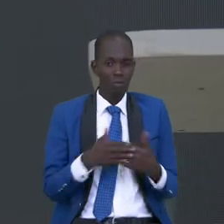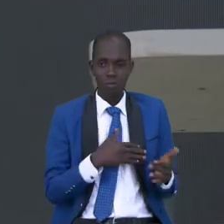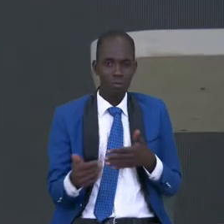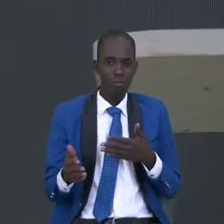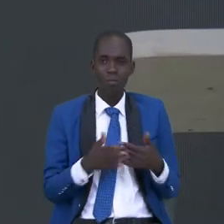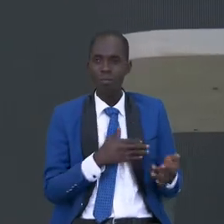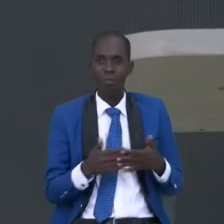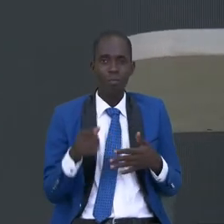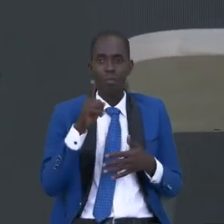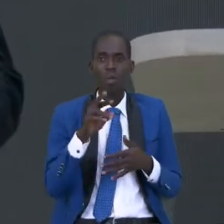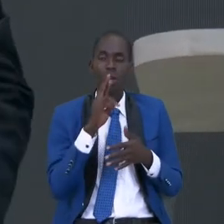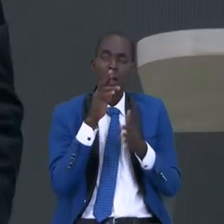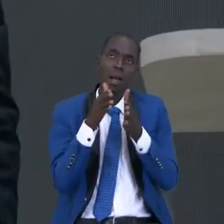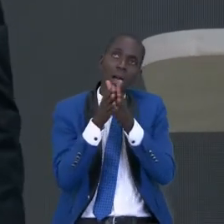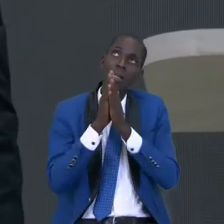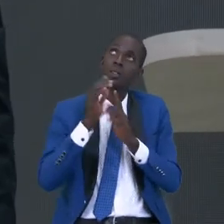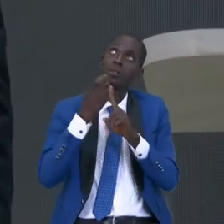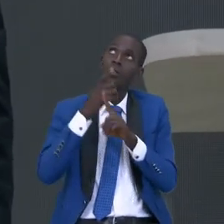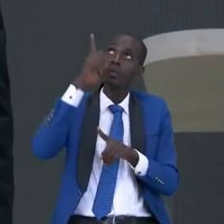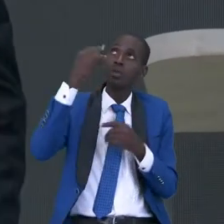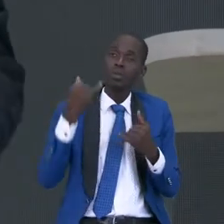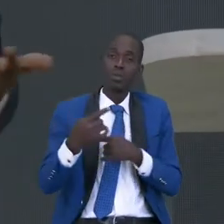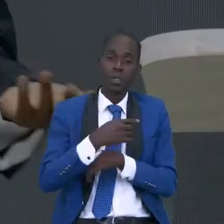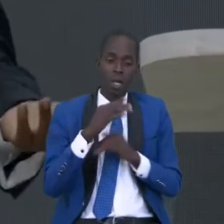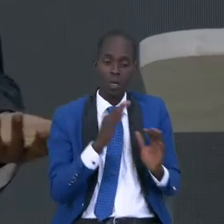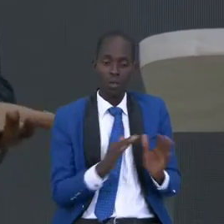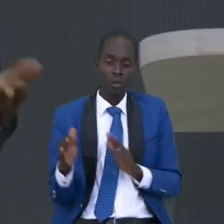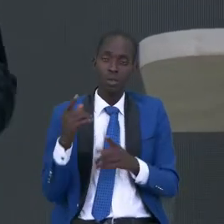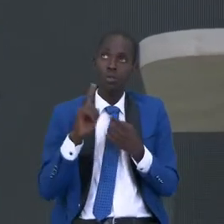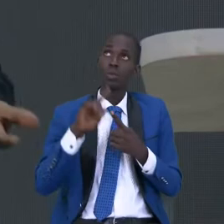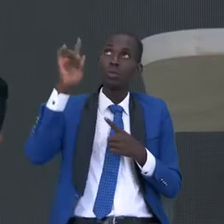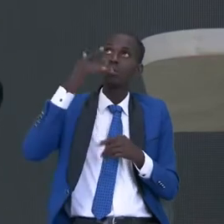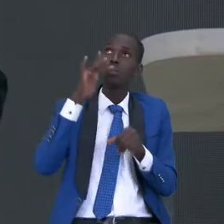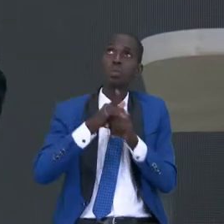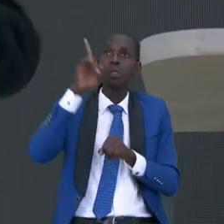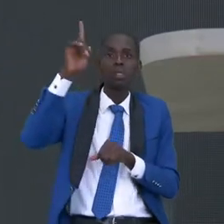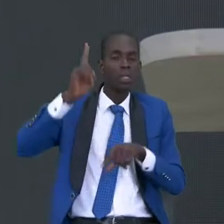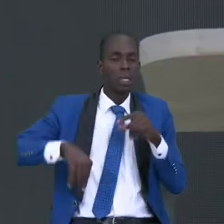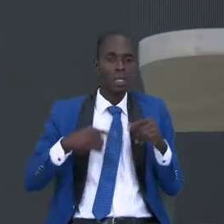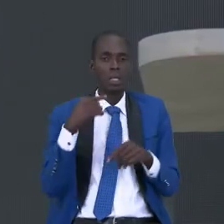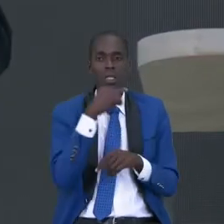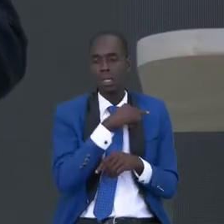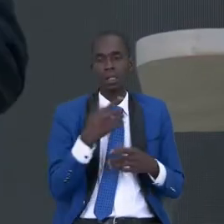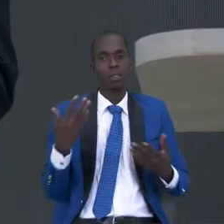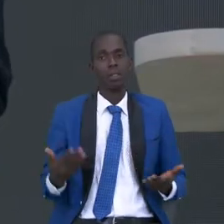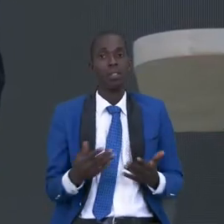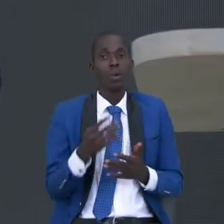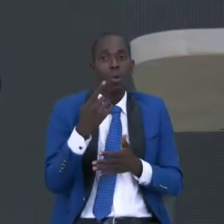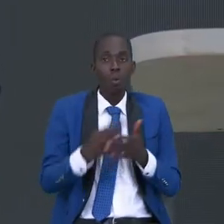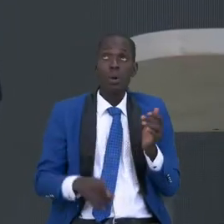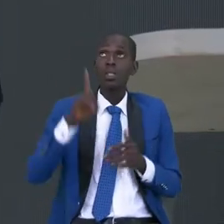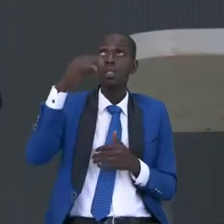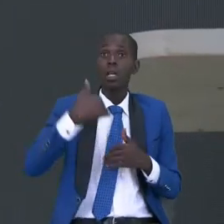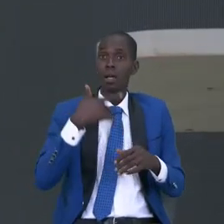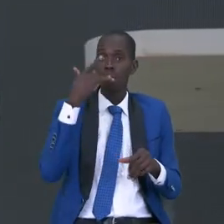Whatever you are asking him today, according to his promise, he cannot lie, he cannot relent. What he has